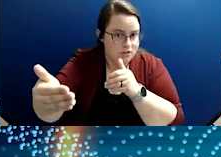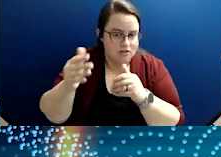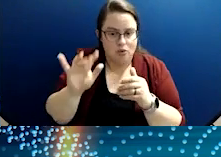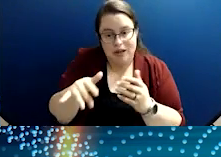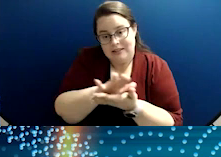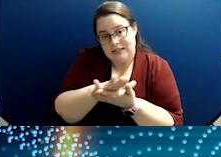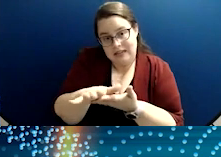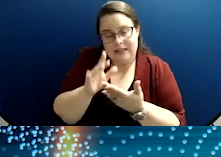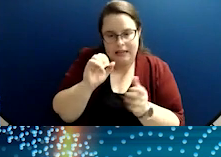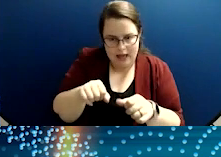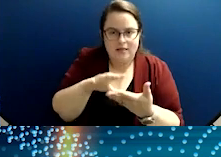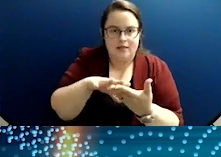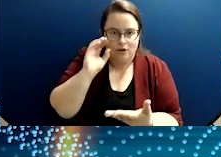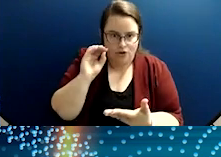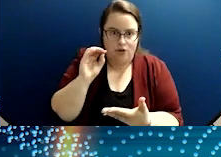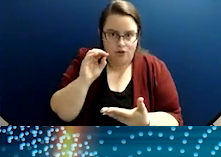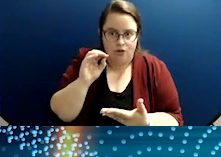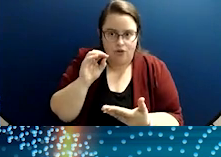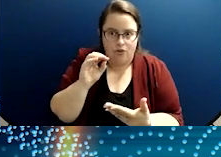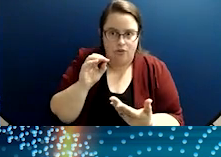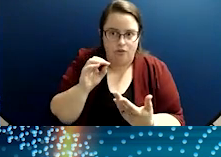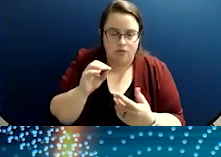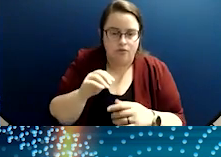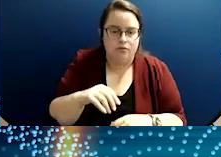that it can learn unlike a normal language translation.